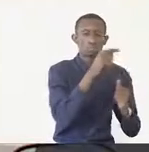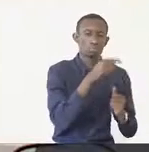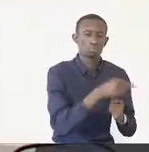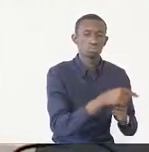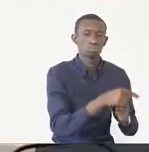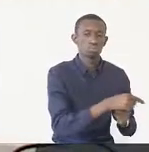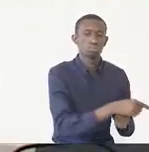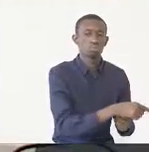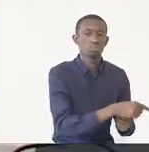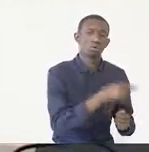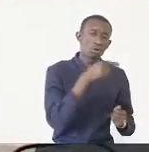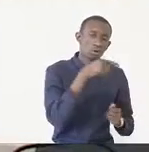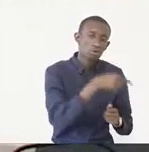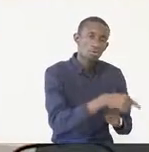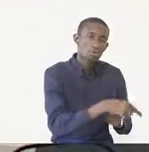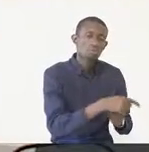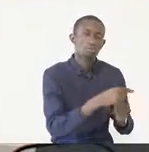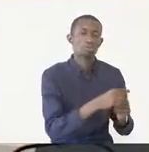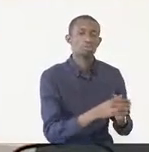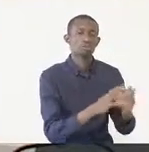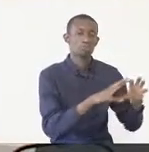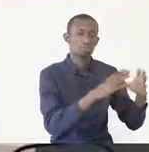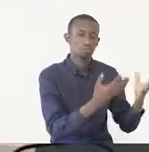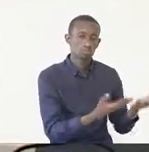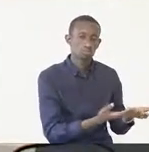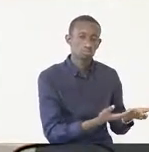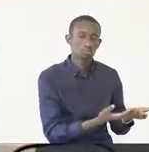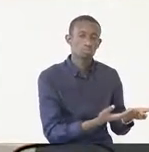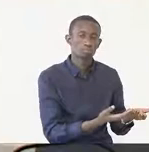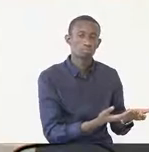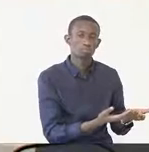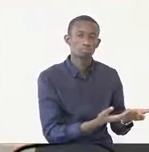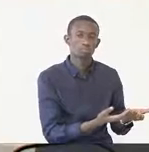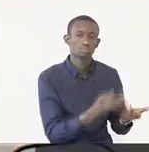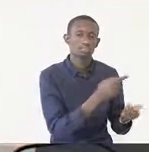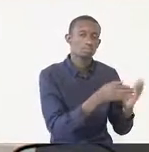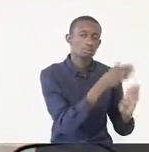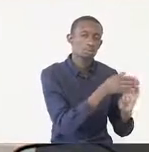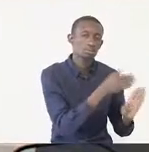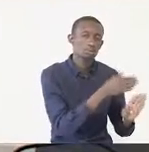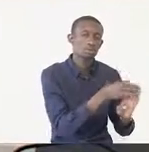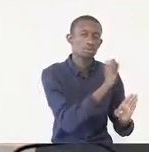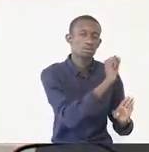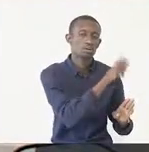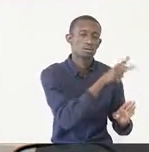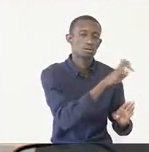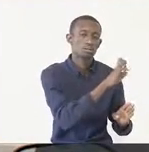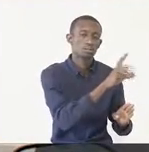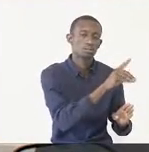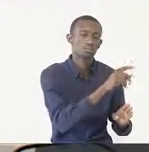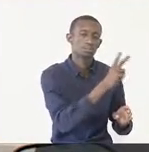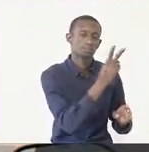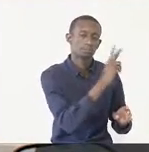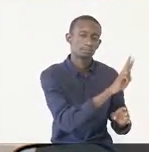whereby we have a theta 2, and you have the ball, so that is the with the speed V2, and